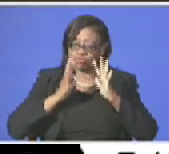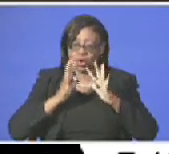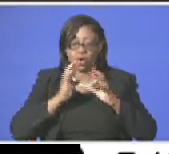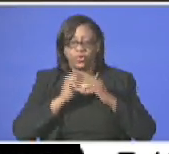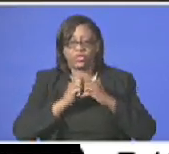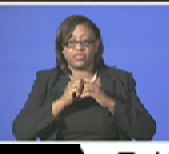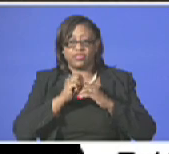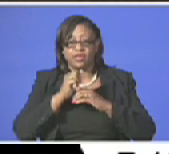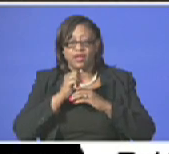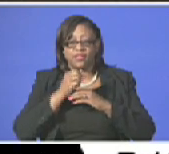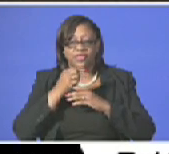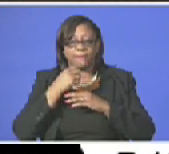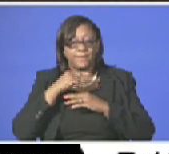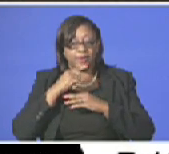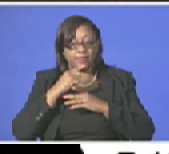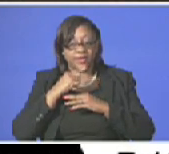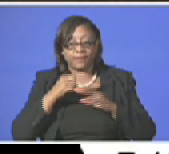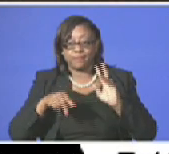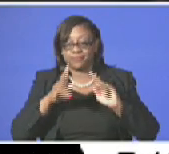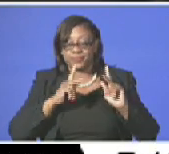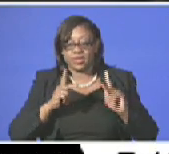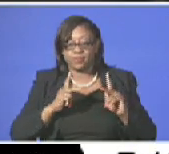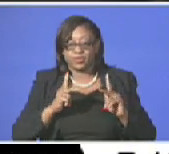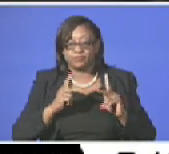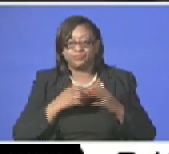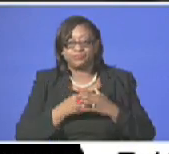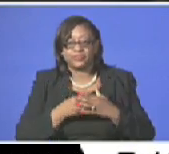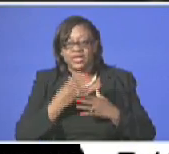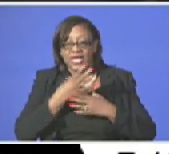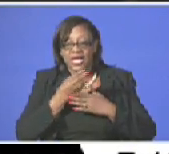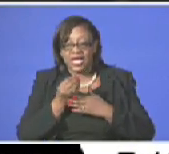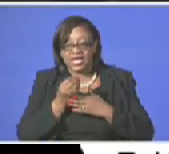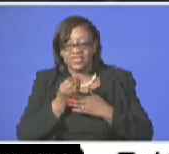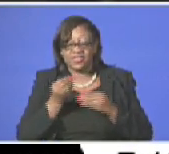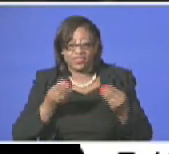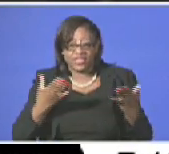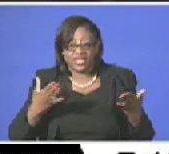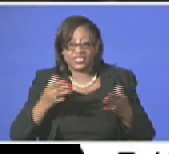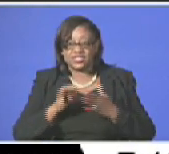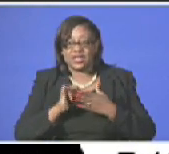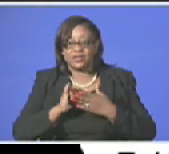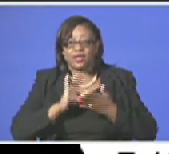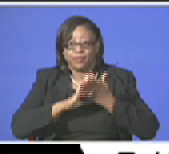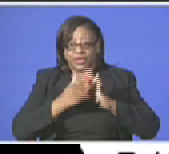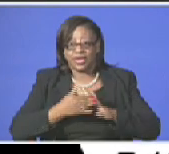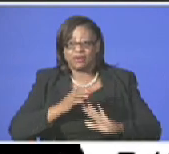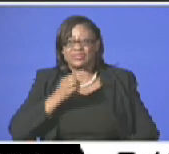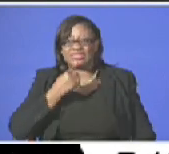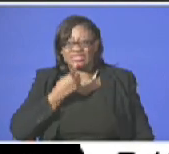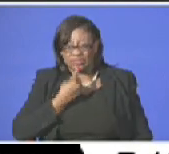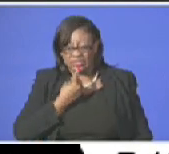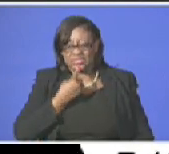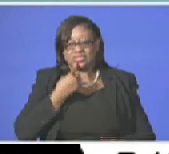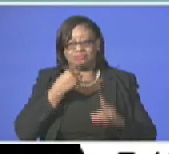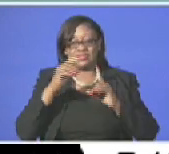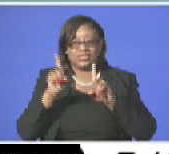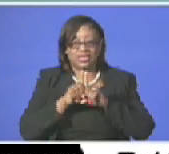of the public in what are sometimes sensitive matters that can easily escalate into serious crimes like domestic